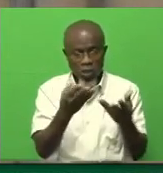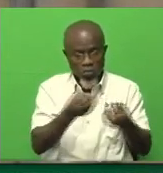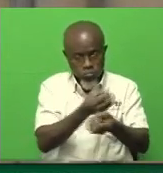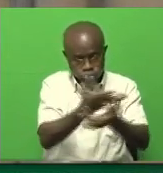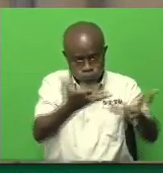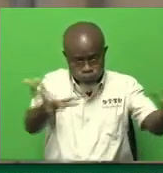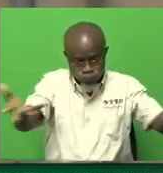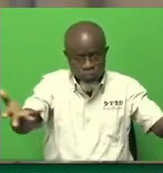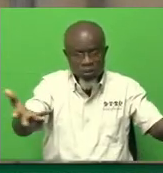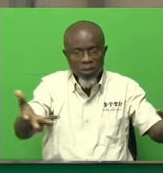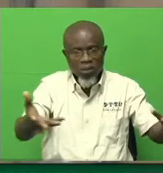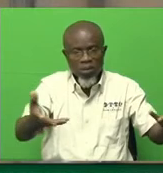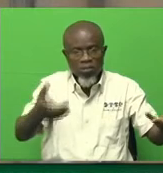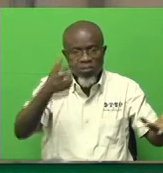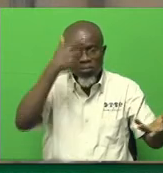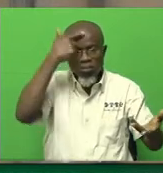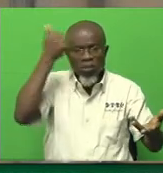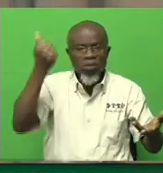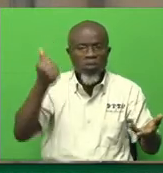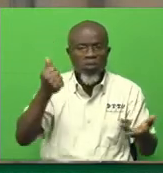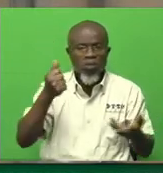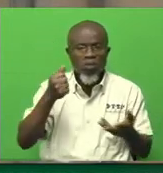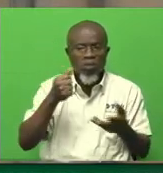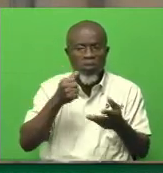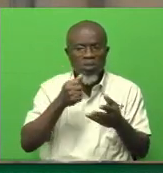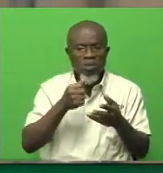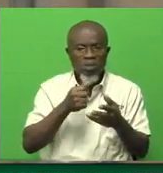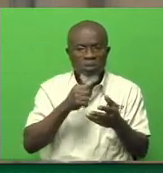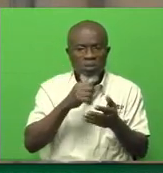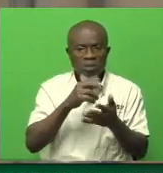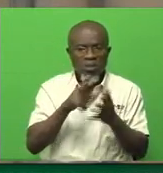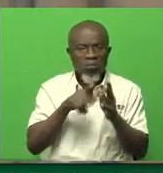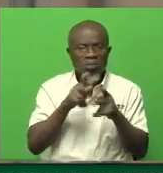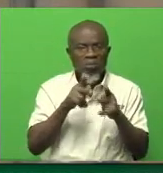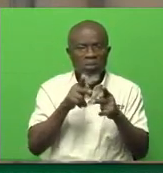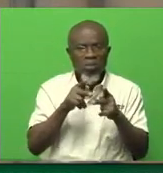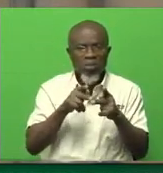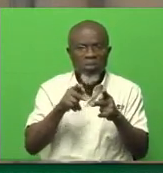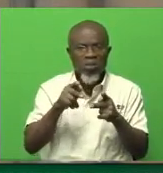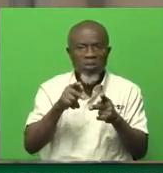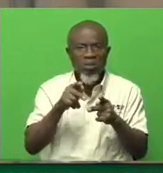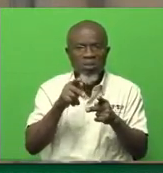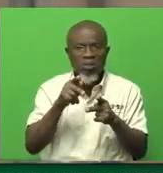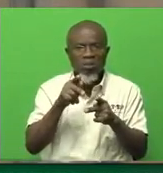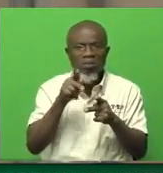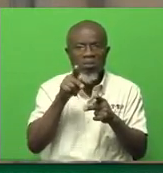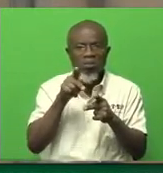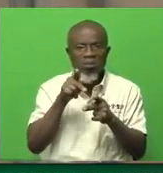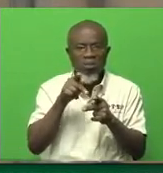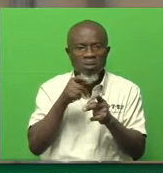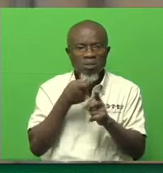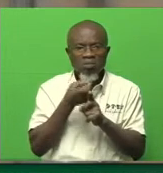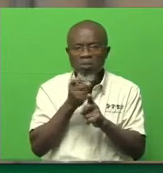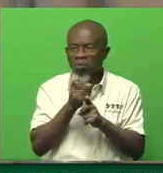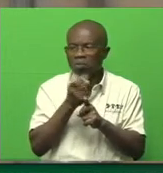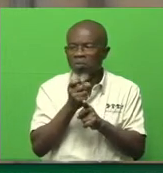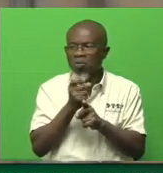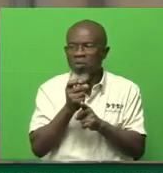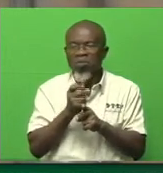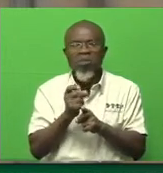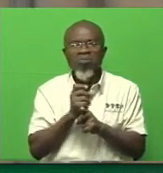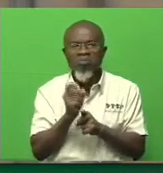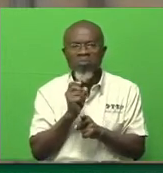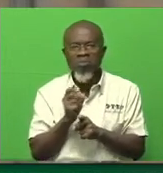in the water that proponents of the big on truth are found in Fertile